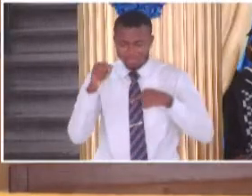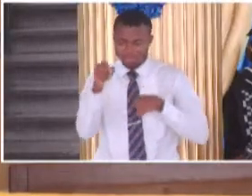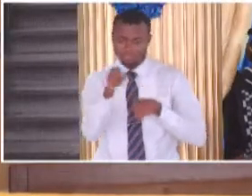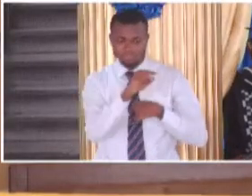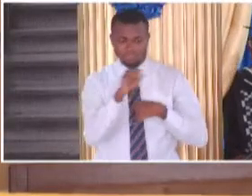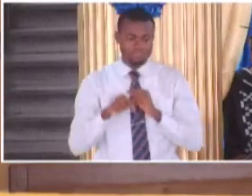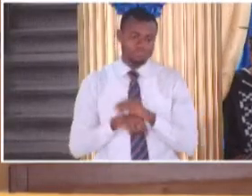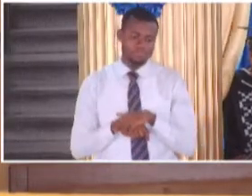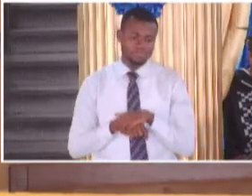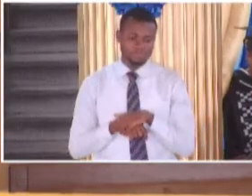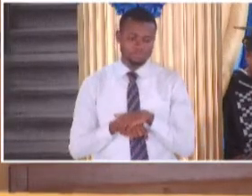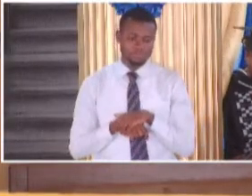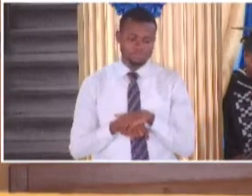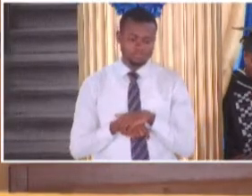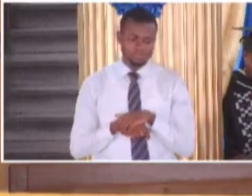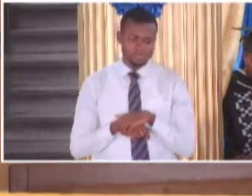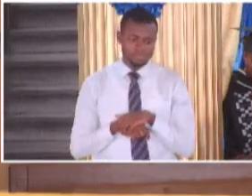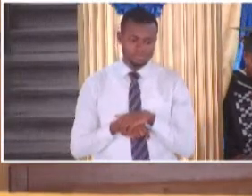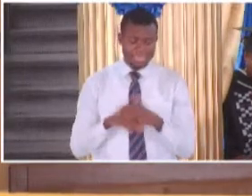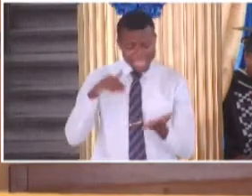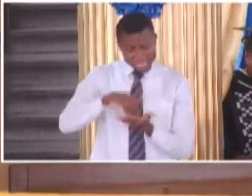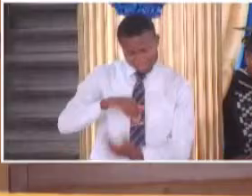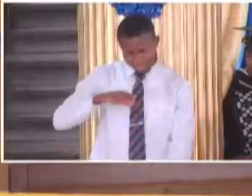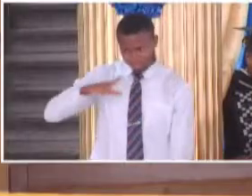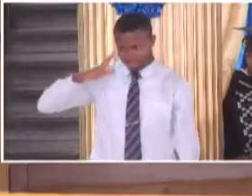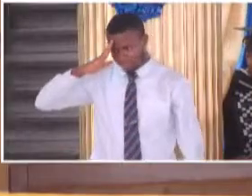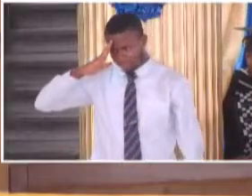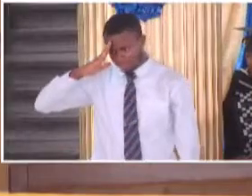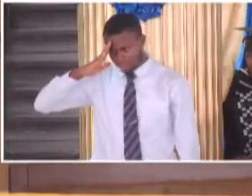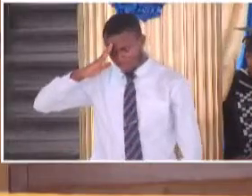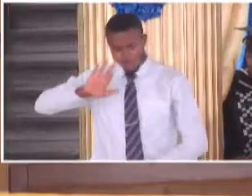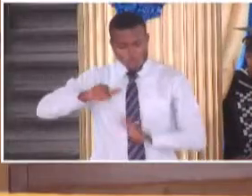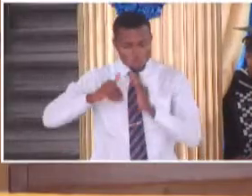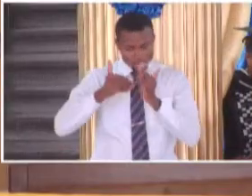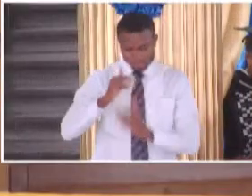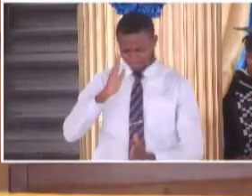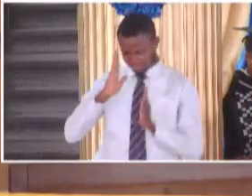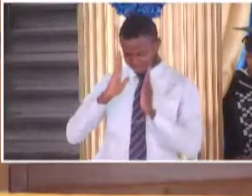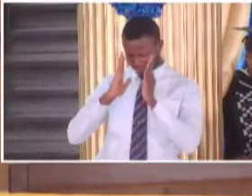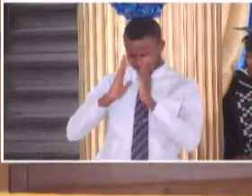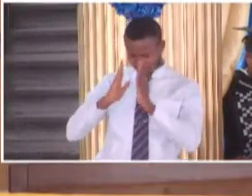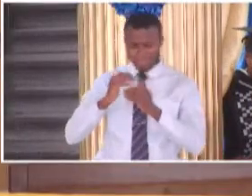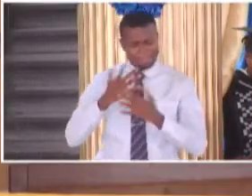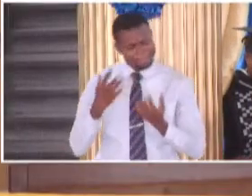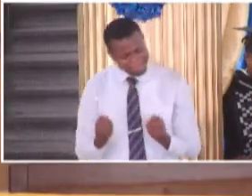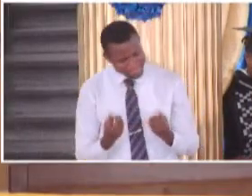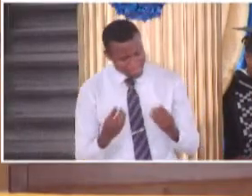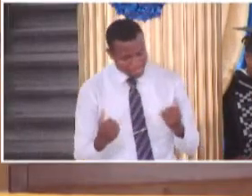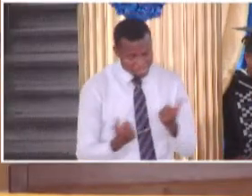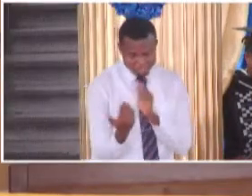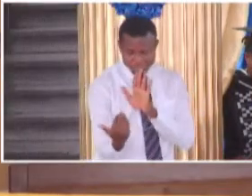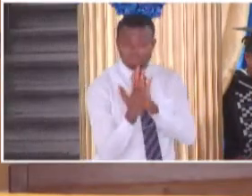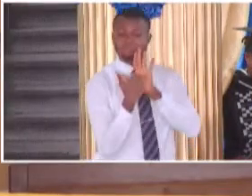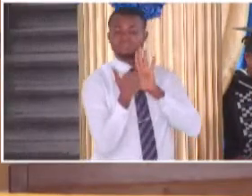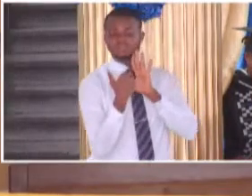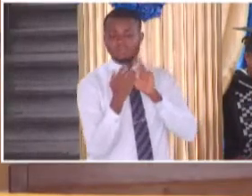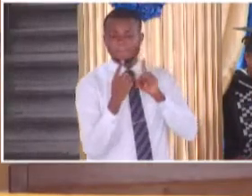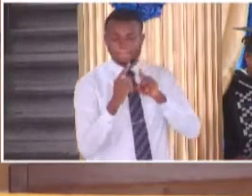lives. I salute you for staying focused despite the challenges you may have